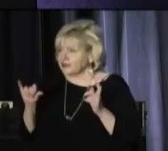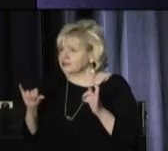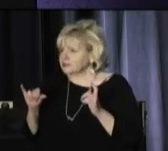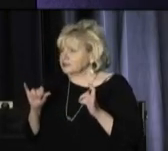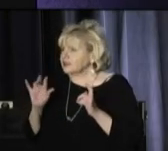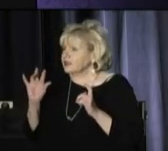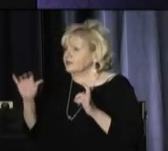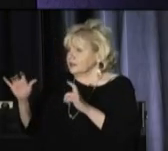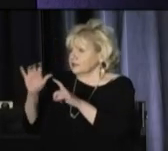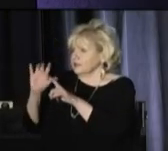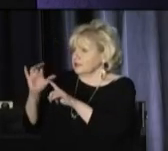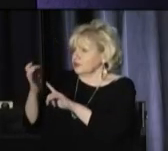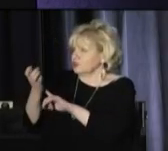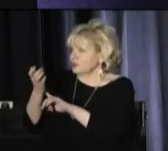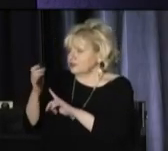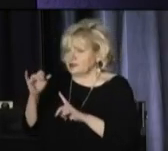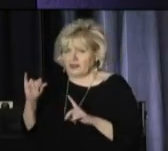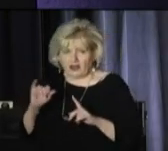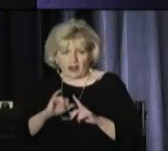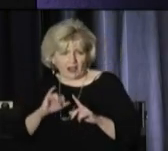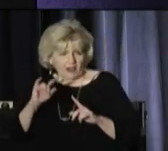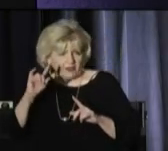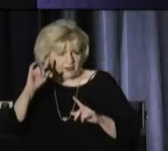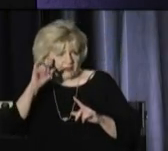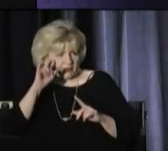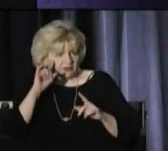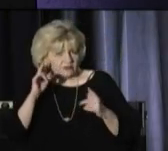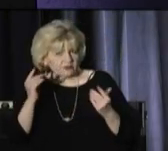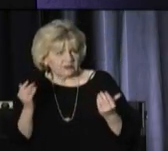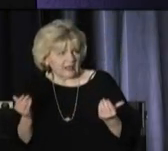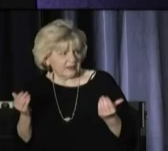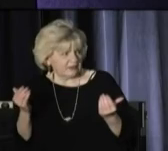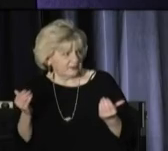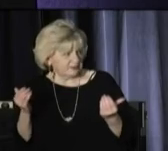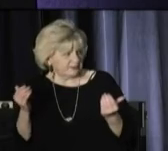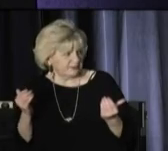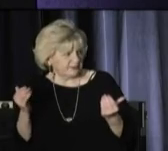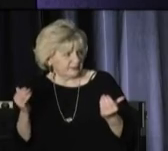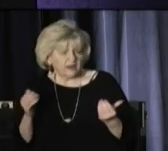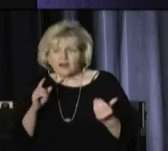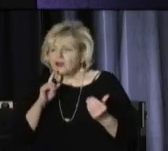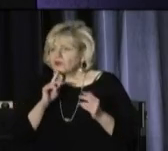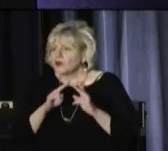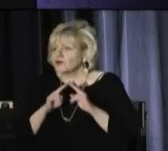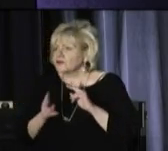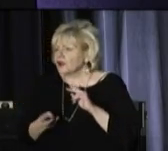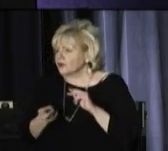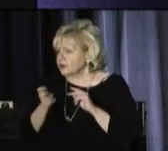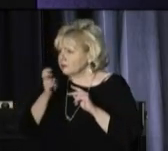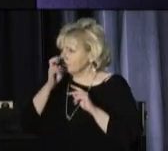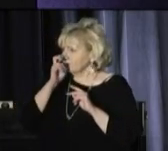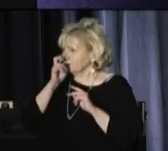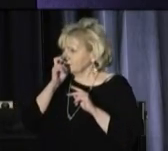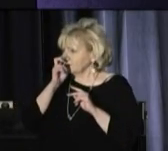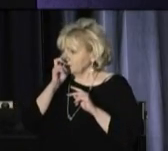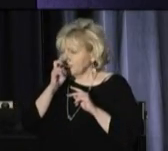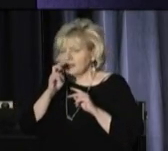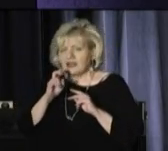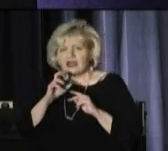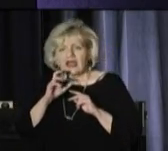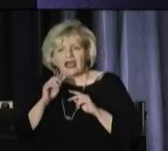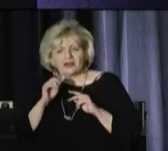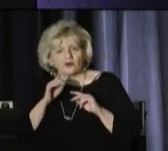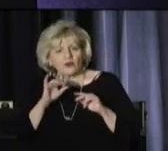the conditions, I guess, that I think of these days feel really prescriptive to me, but they're all facing